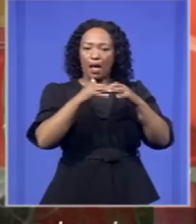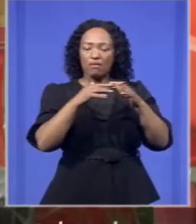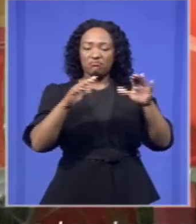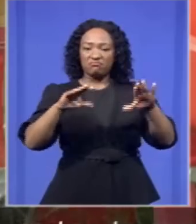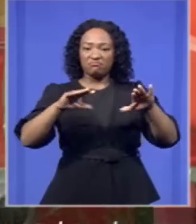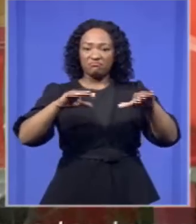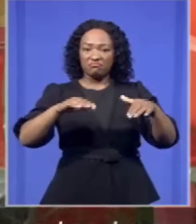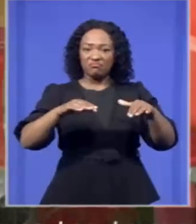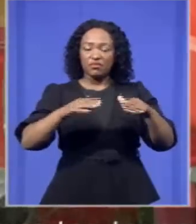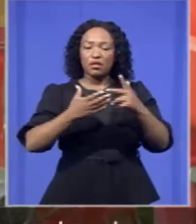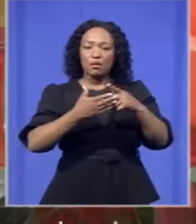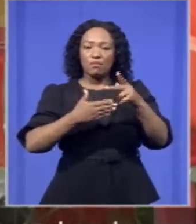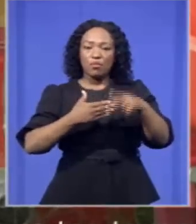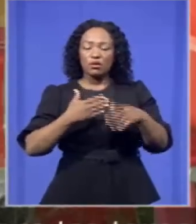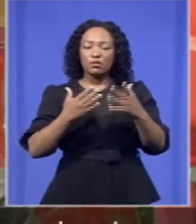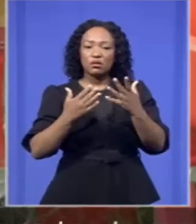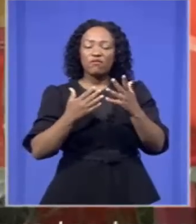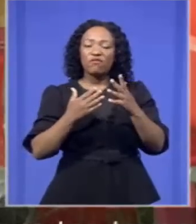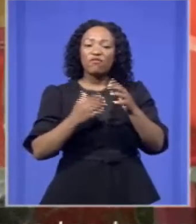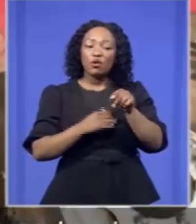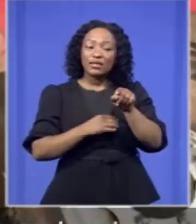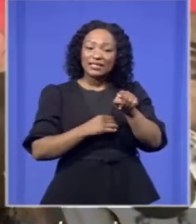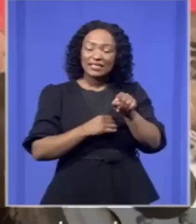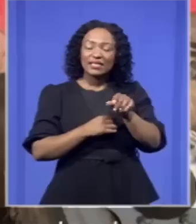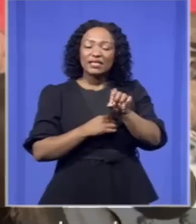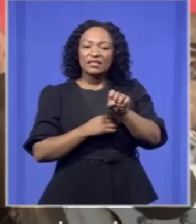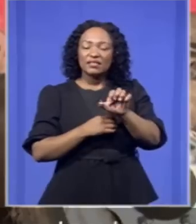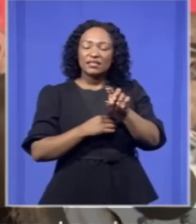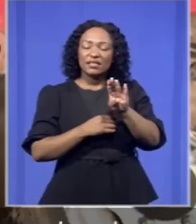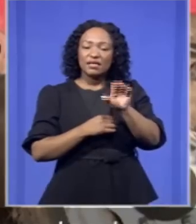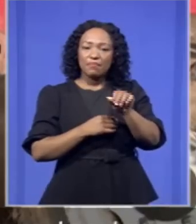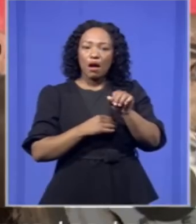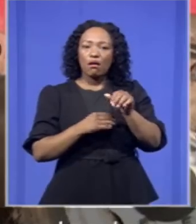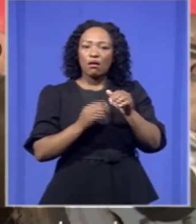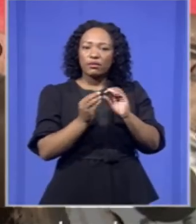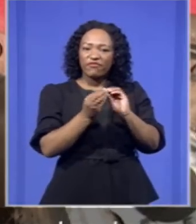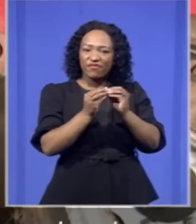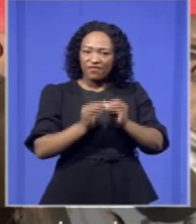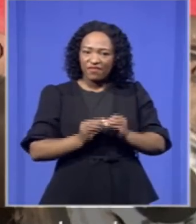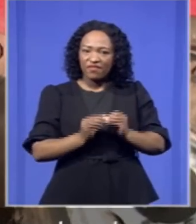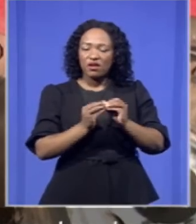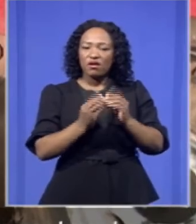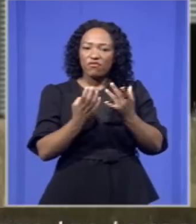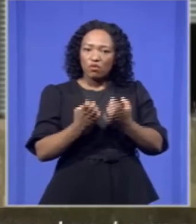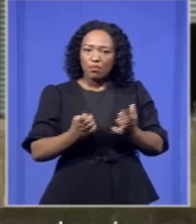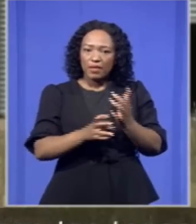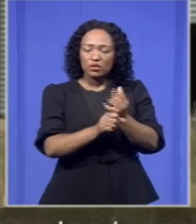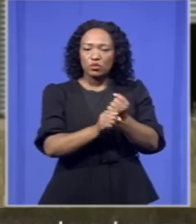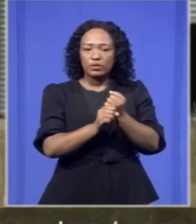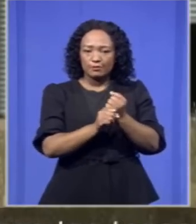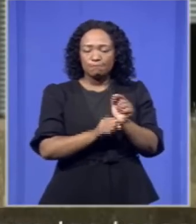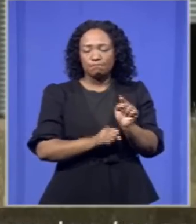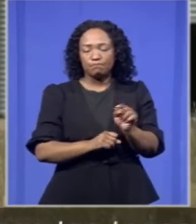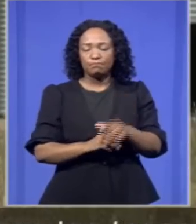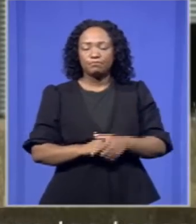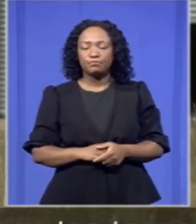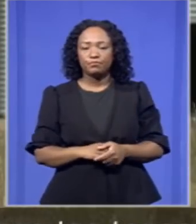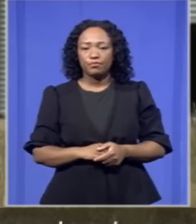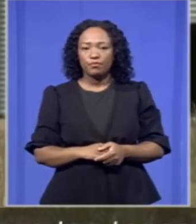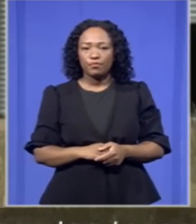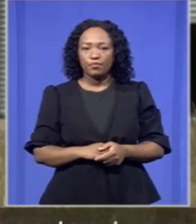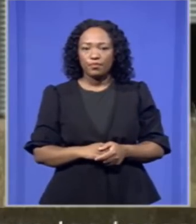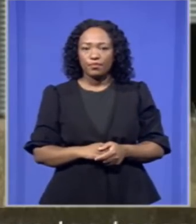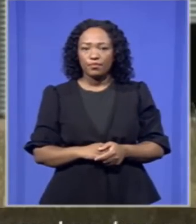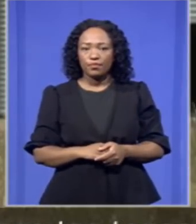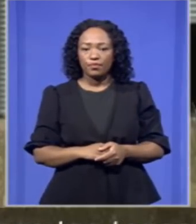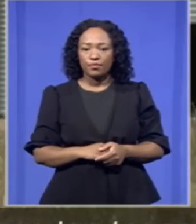kaya projeke e le upgrade of Sediba irrigation scheme with office and storage facility. Kamogelo Siekwi, Dikgang tsa